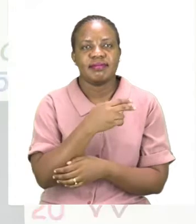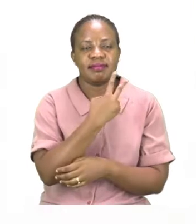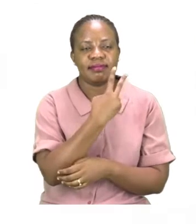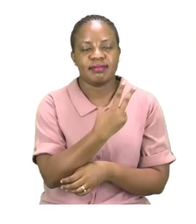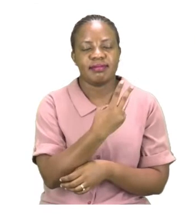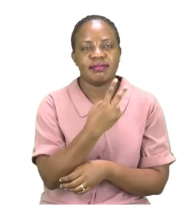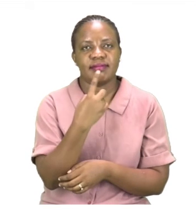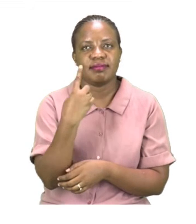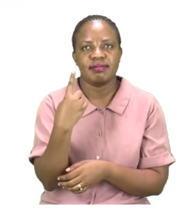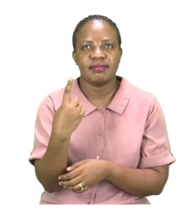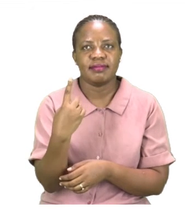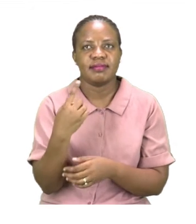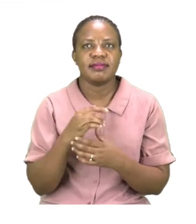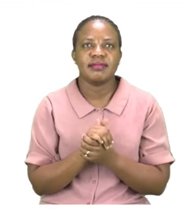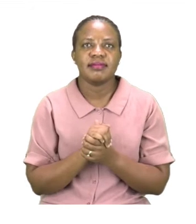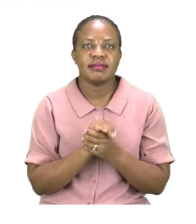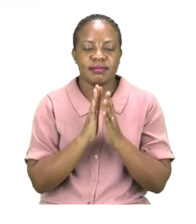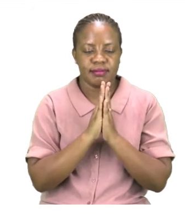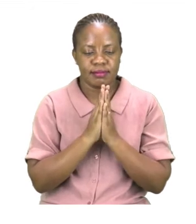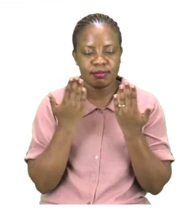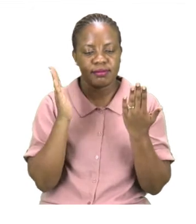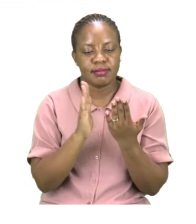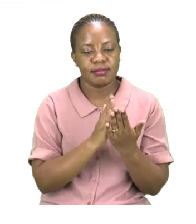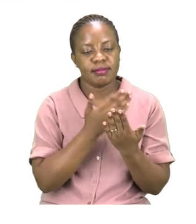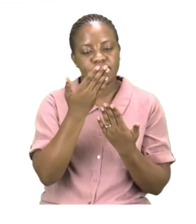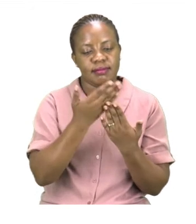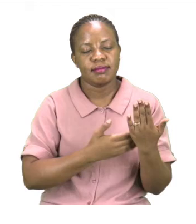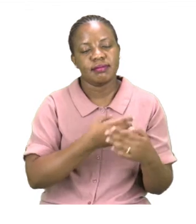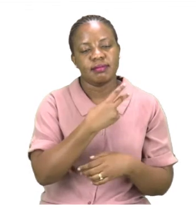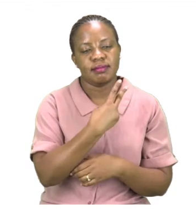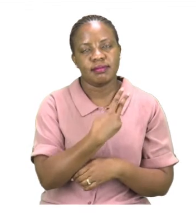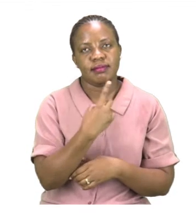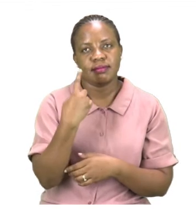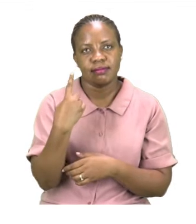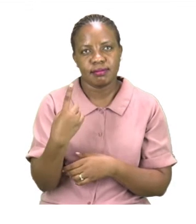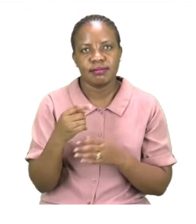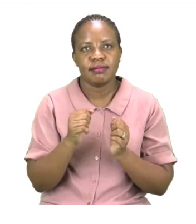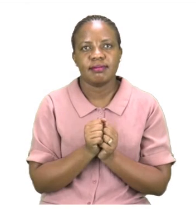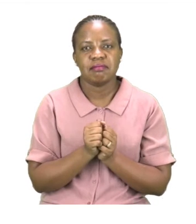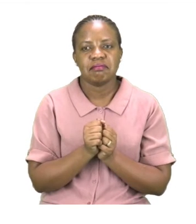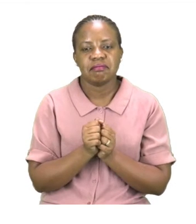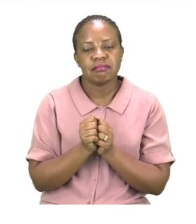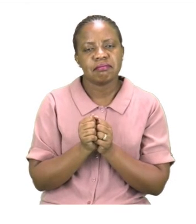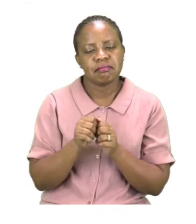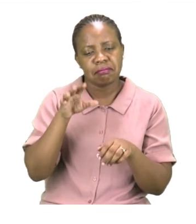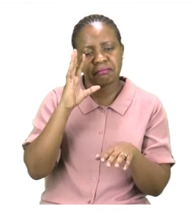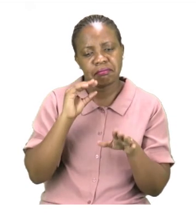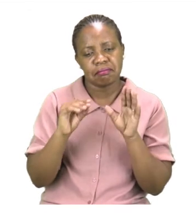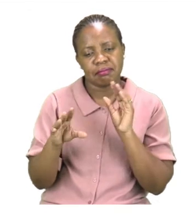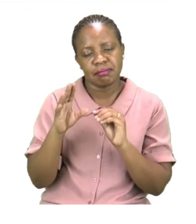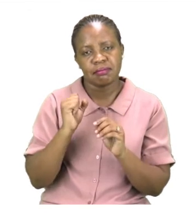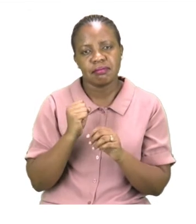21. On page 21, we will be discussing the sound